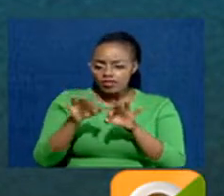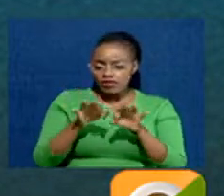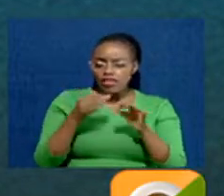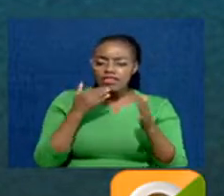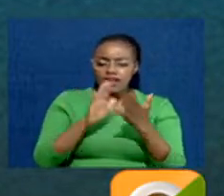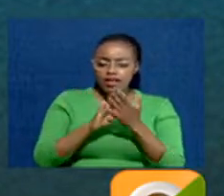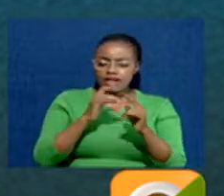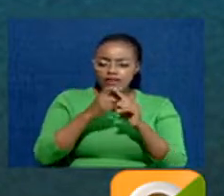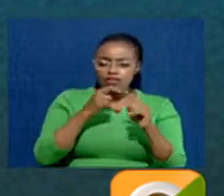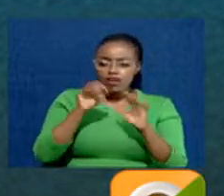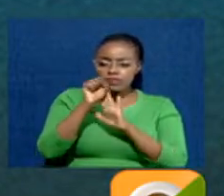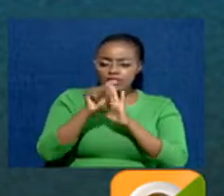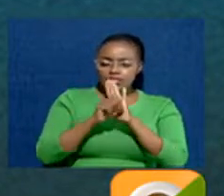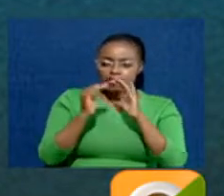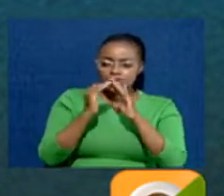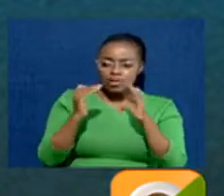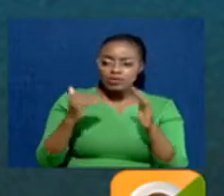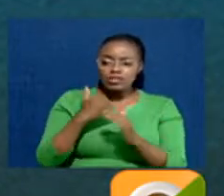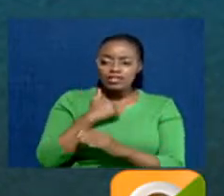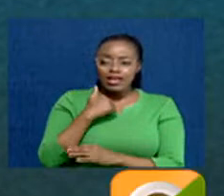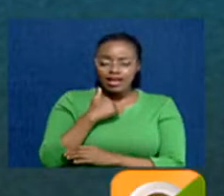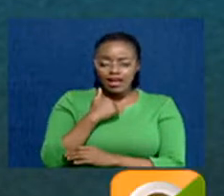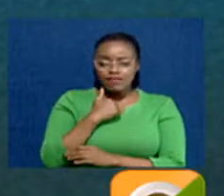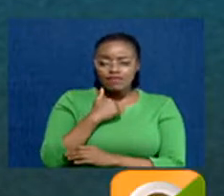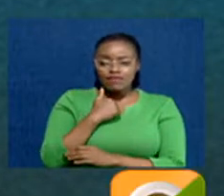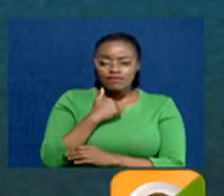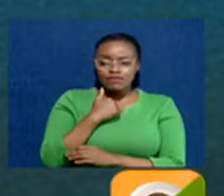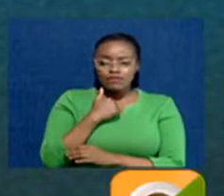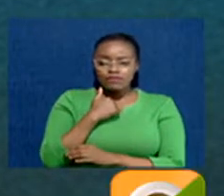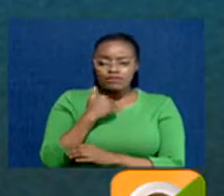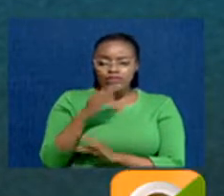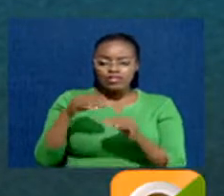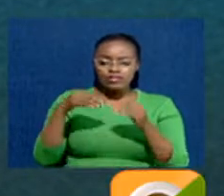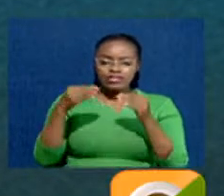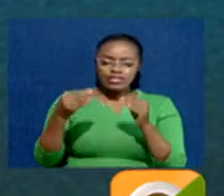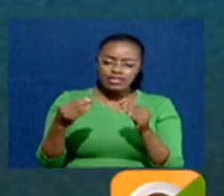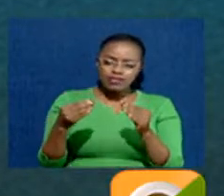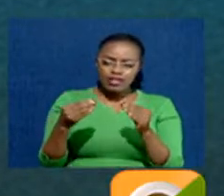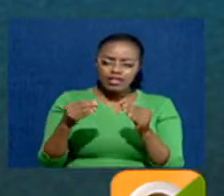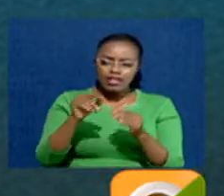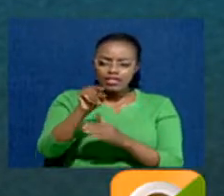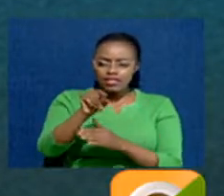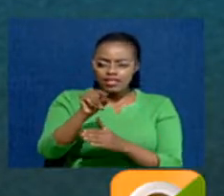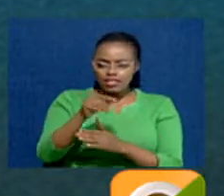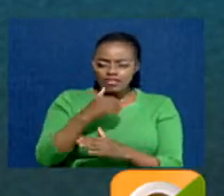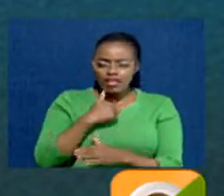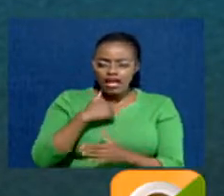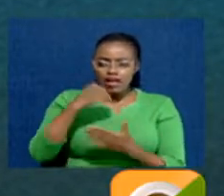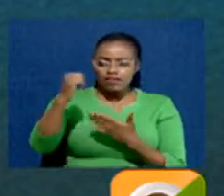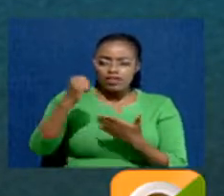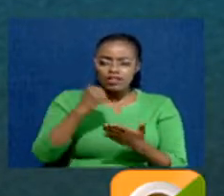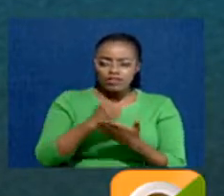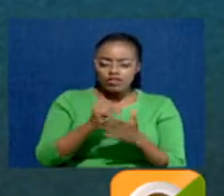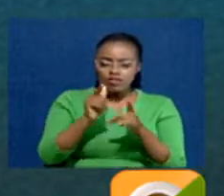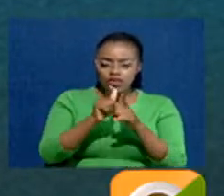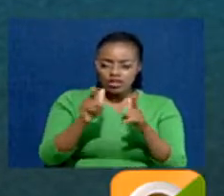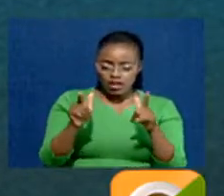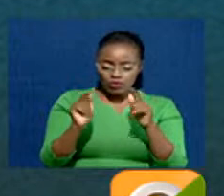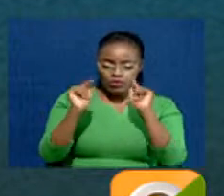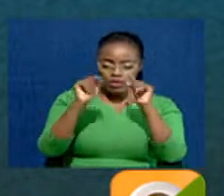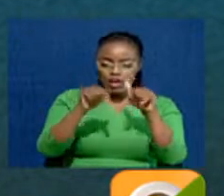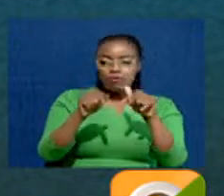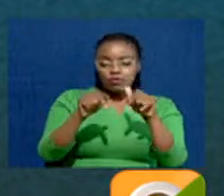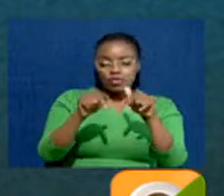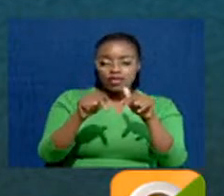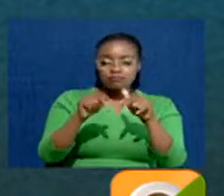House never explained any privileges that would be given to these three who've been appointed, who were allowed to sit in